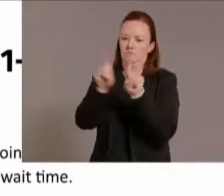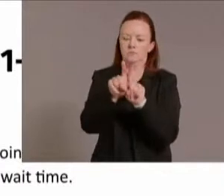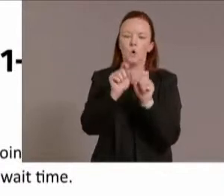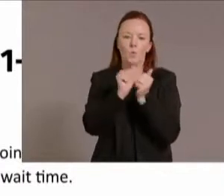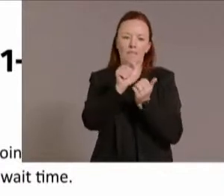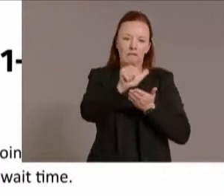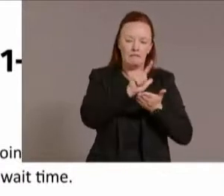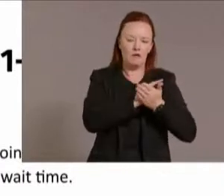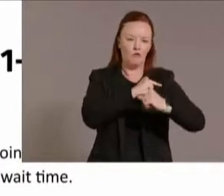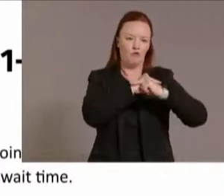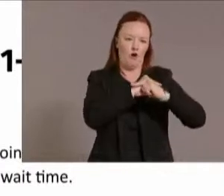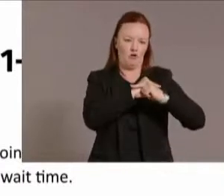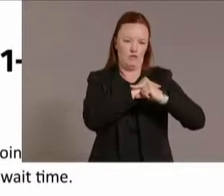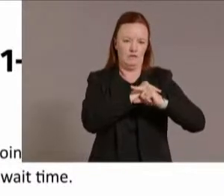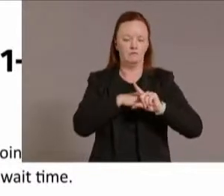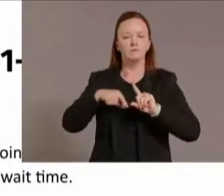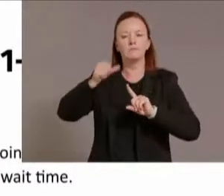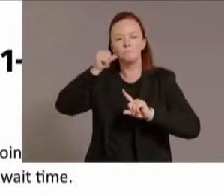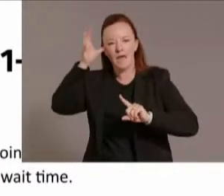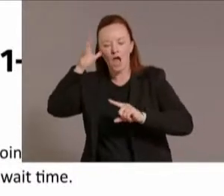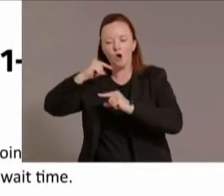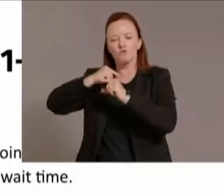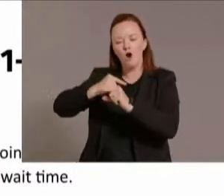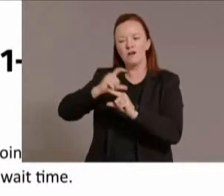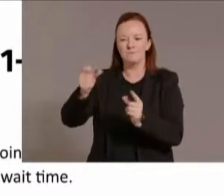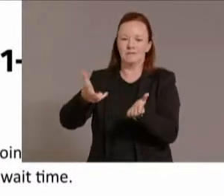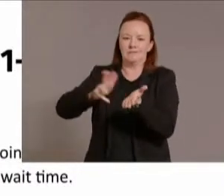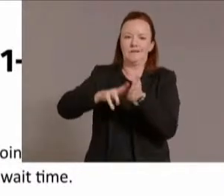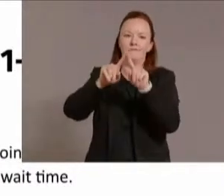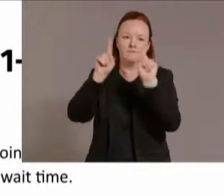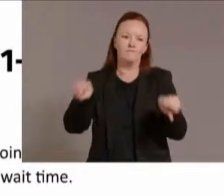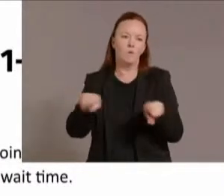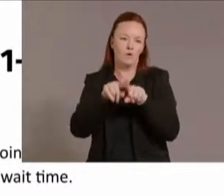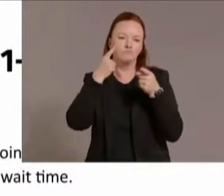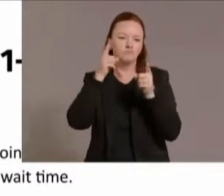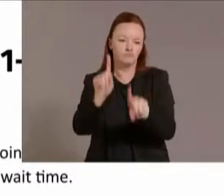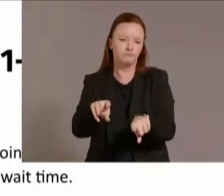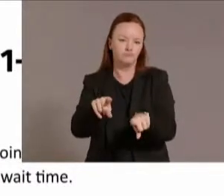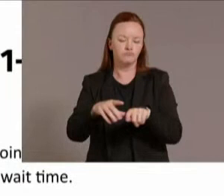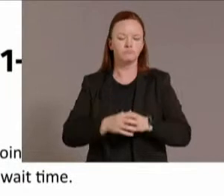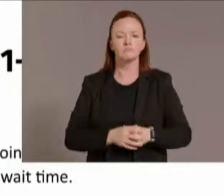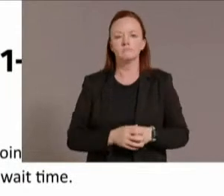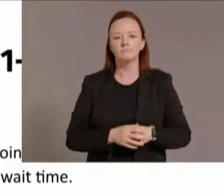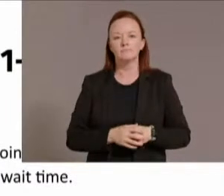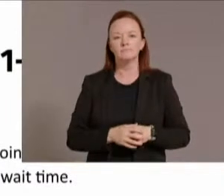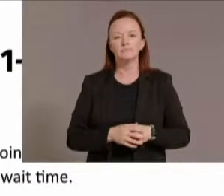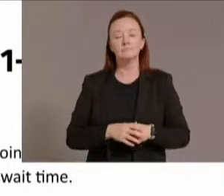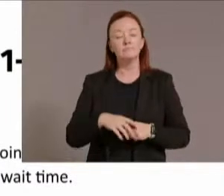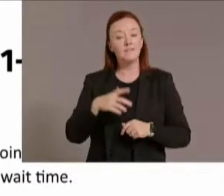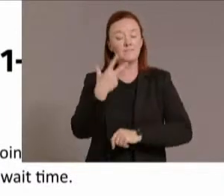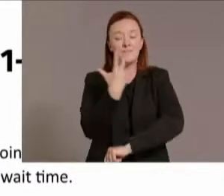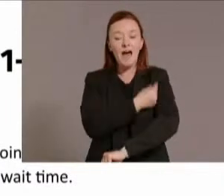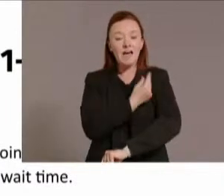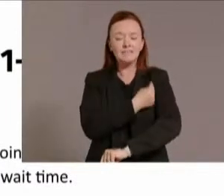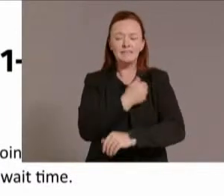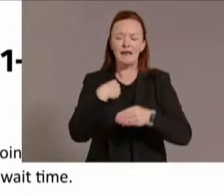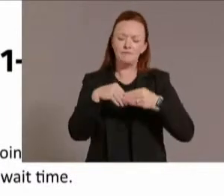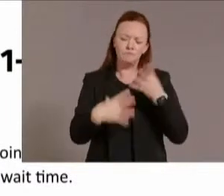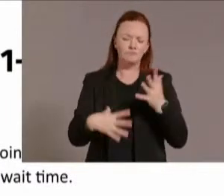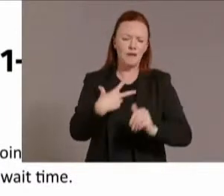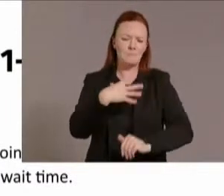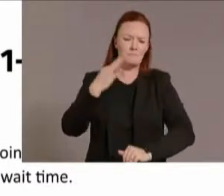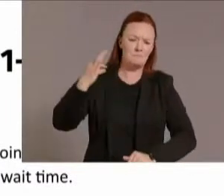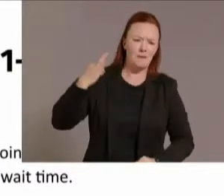need a consent form signed by that guardian. So there's lots of benefits of getting vaccinated, and we would encourage everyone to